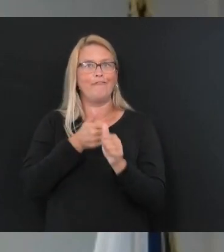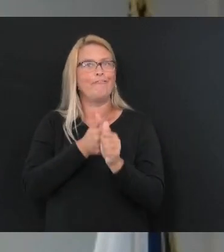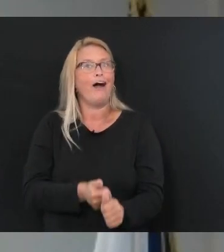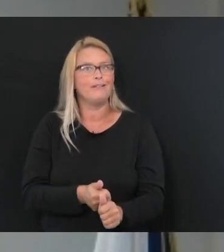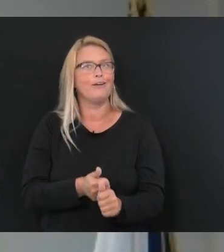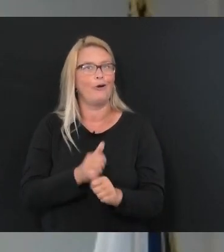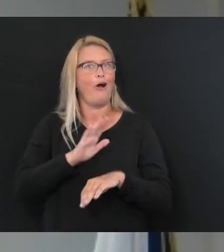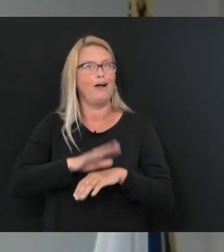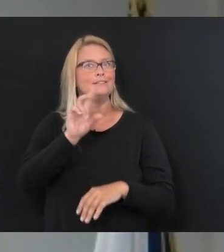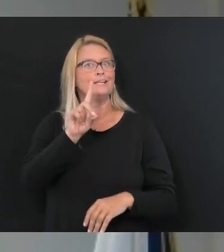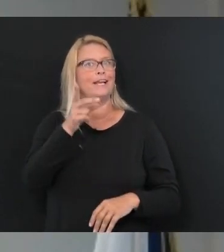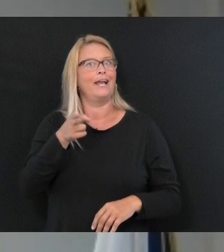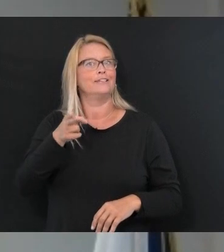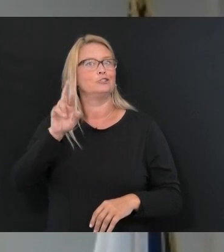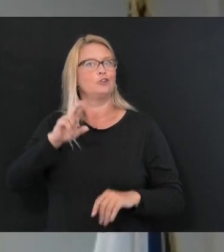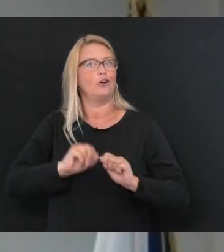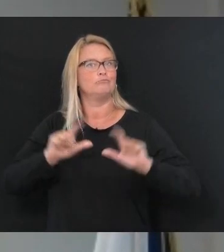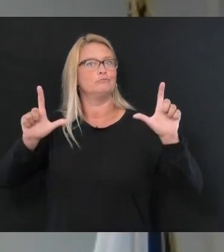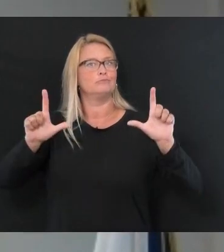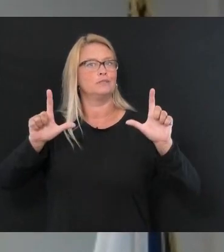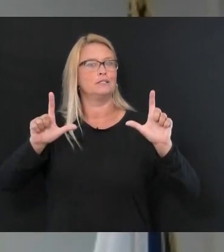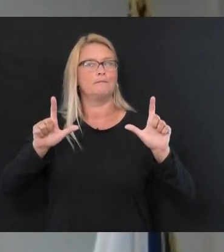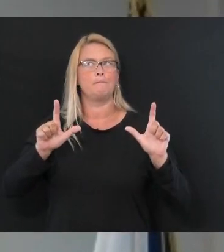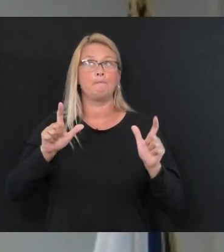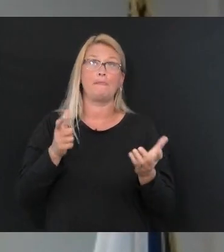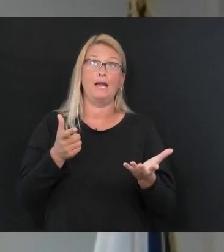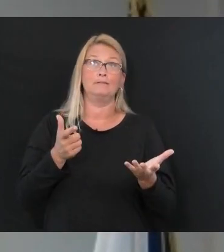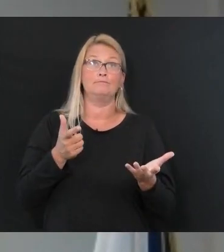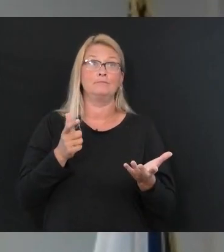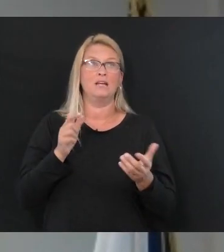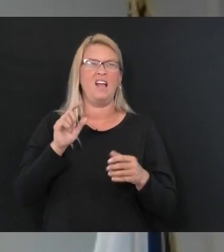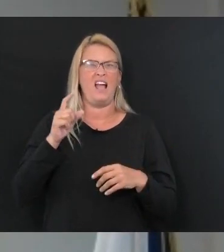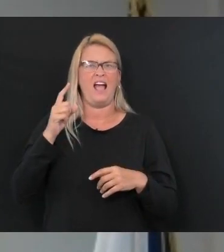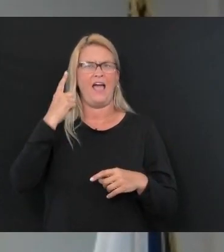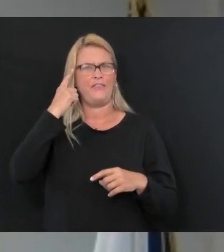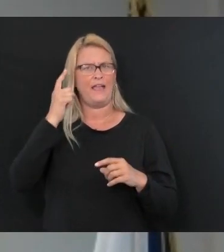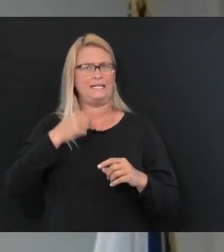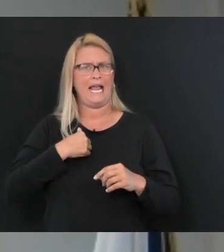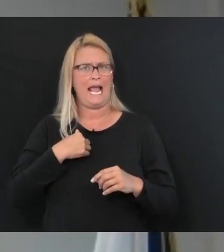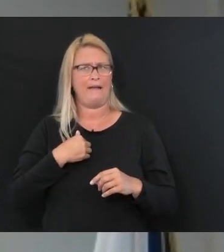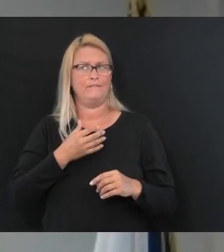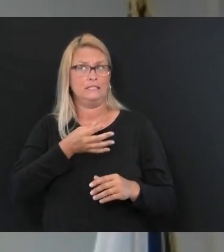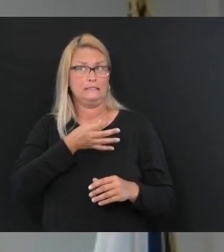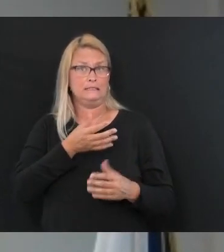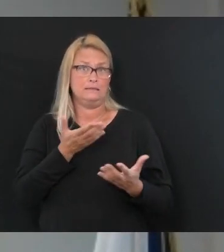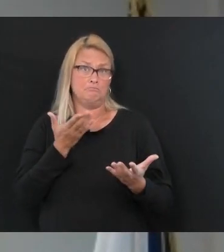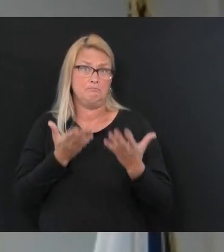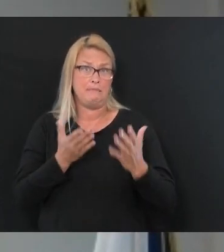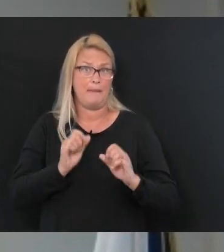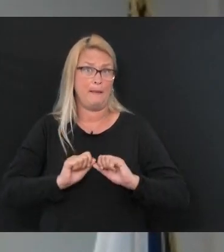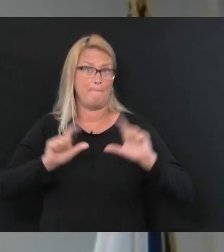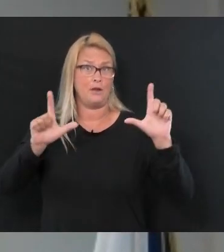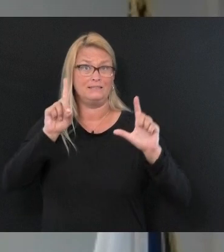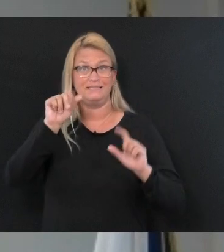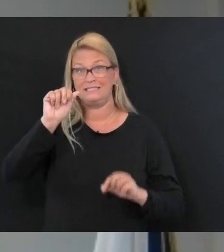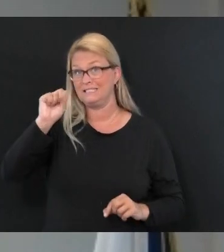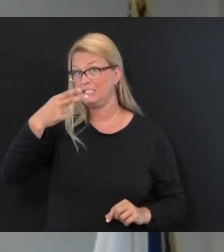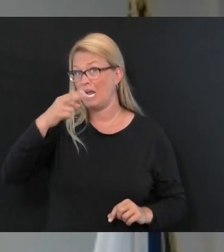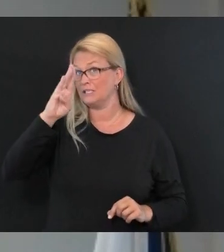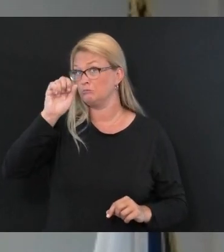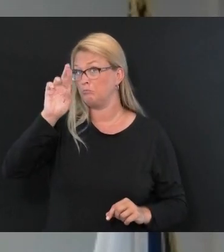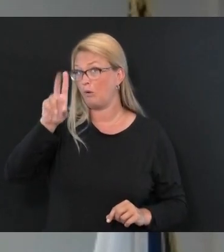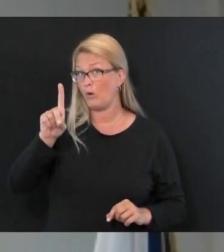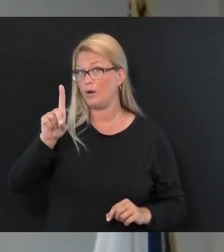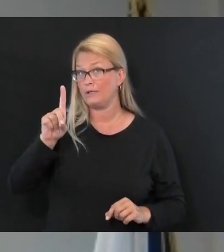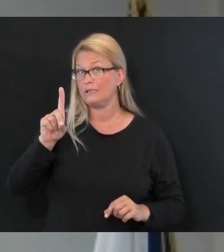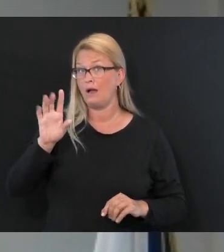have, as quickly as possible, no later than Monday, but we hope to have sooner, the dashboard providing